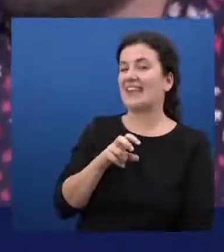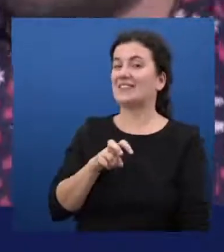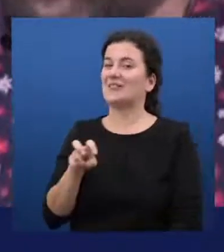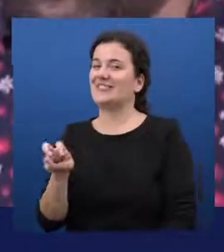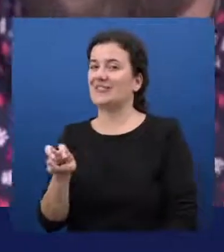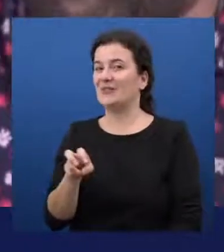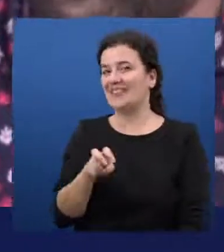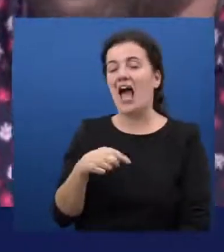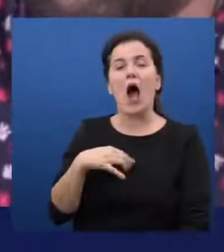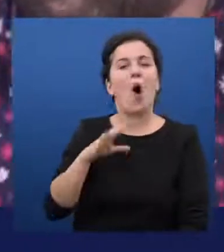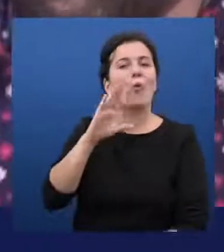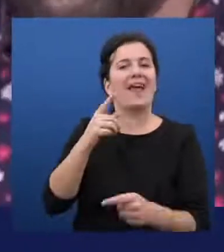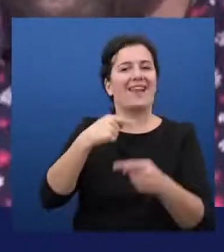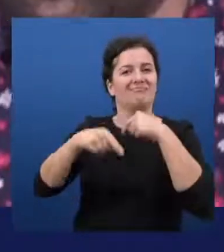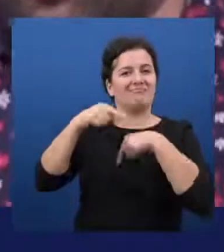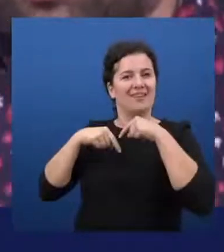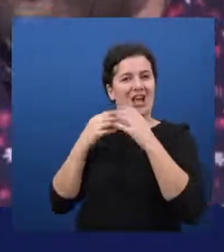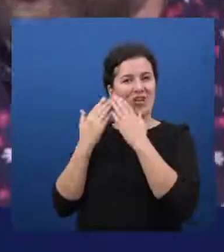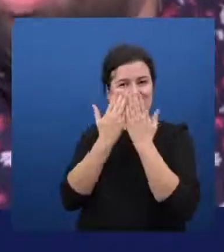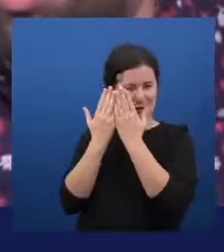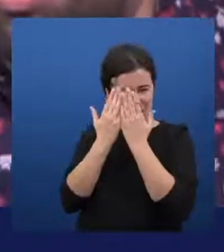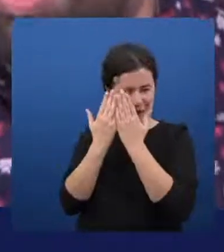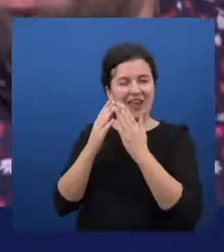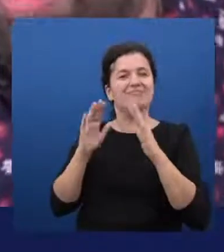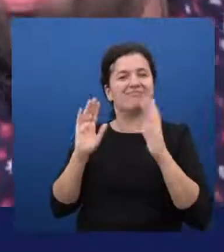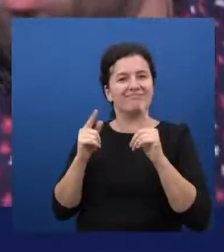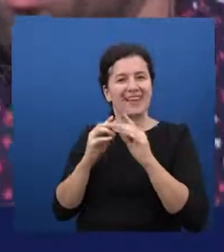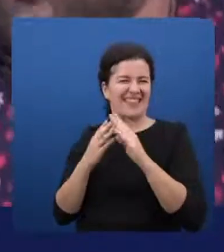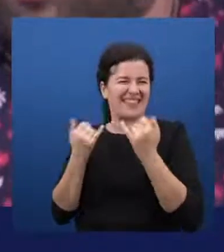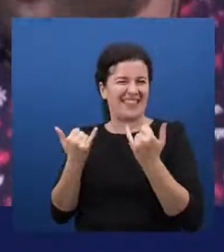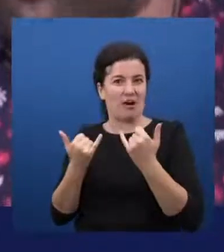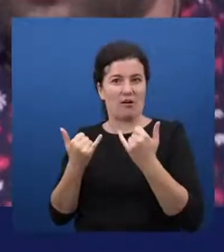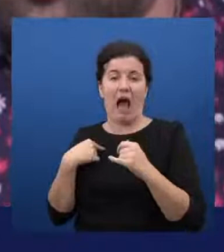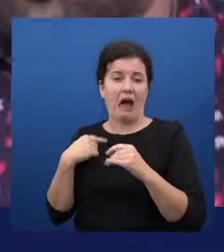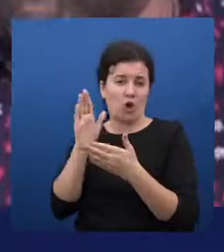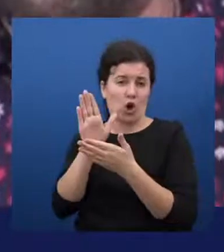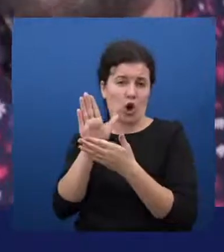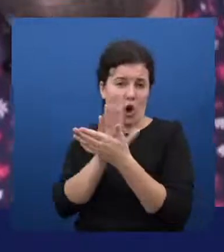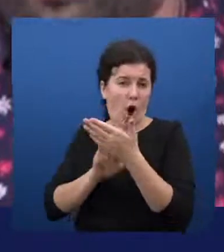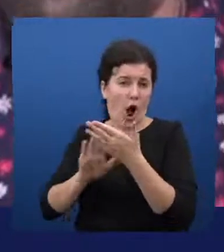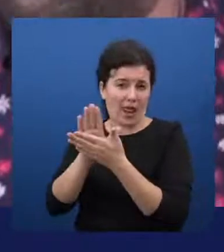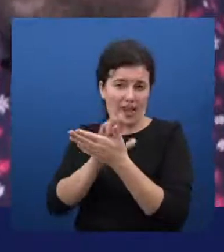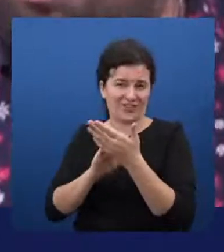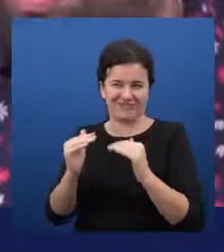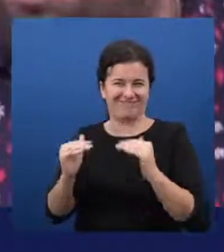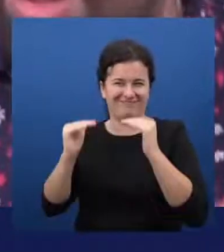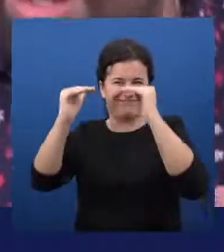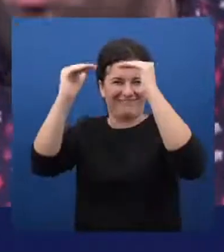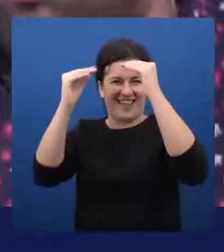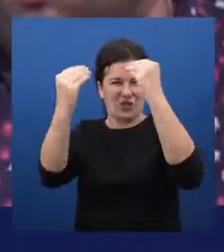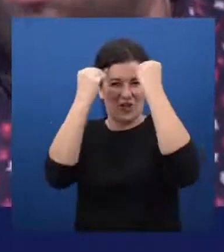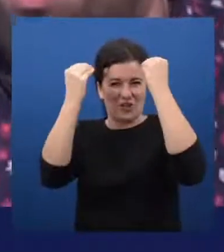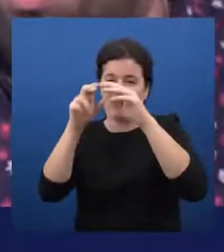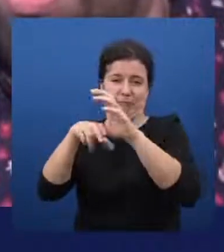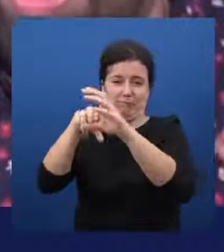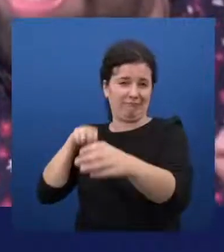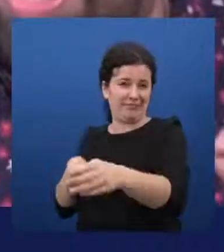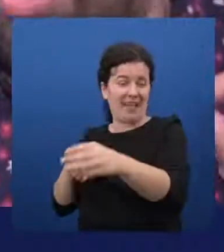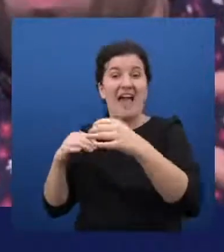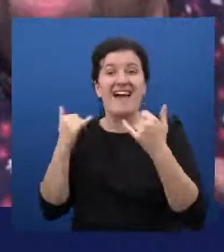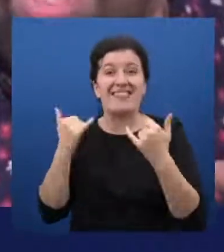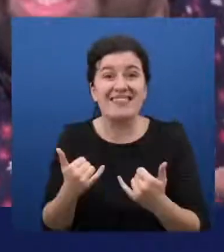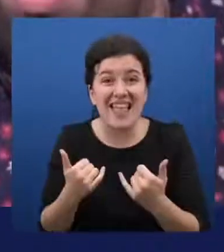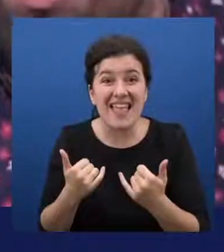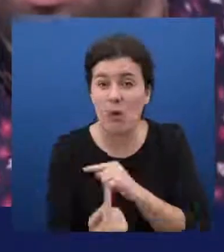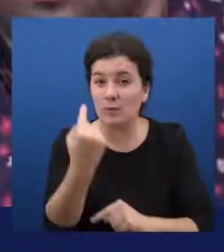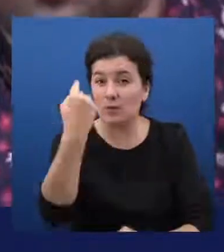school and finish, again, I was a college dropout. If I were to go back to school, I would literally spend the next 7